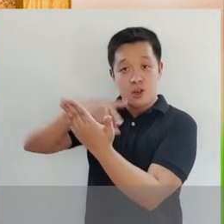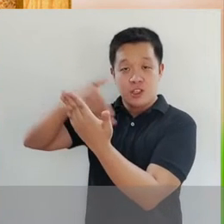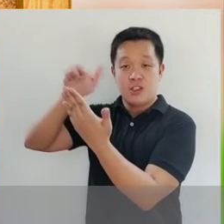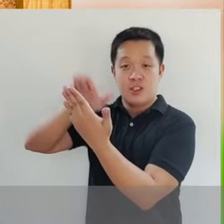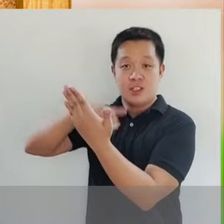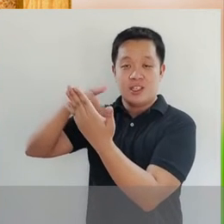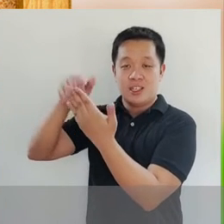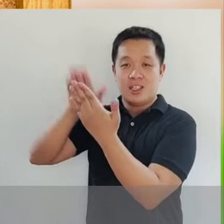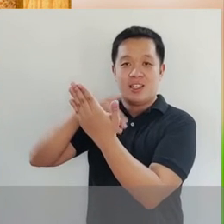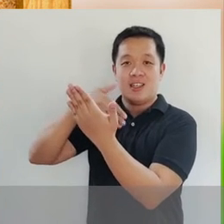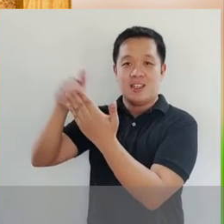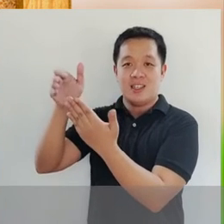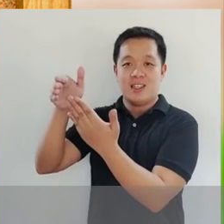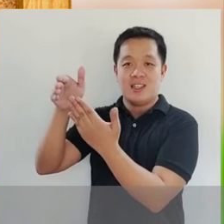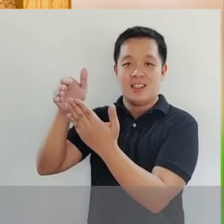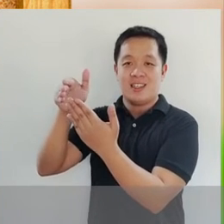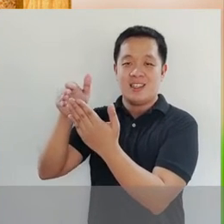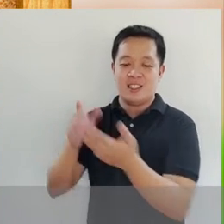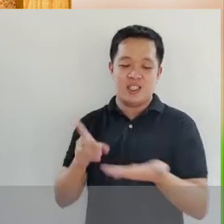brush,